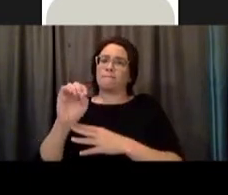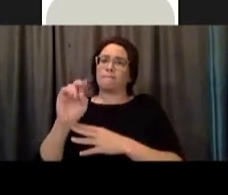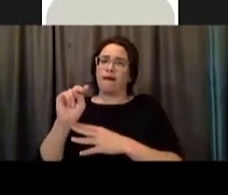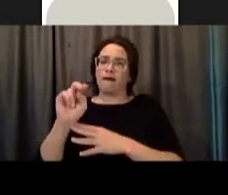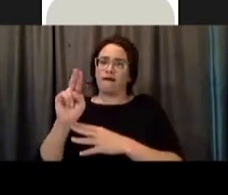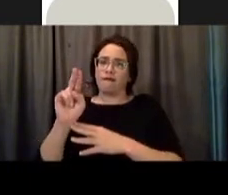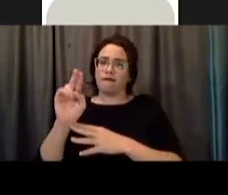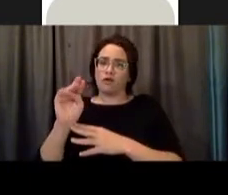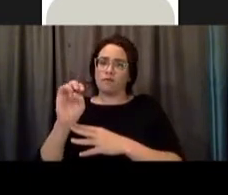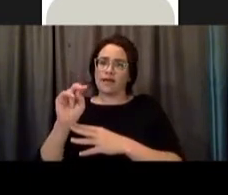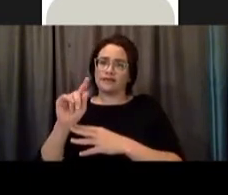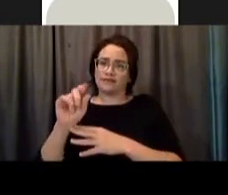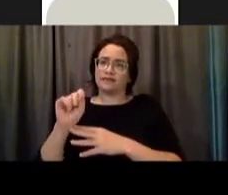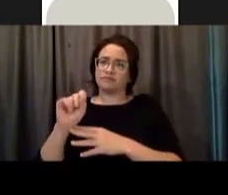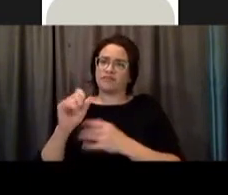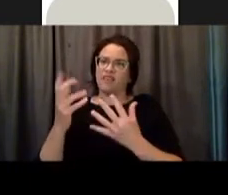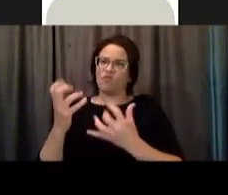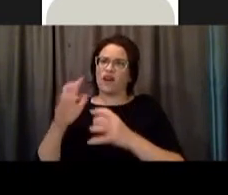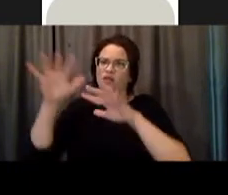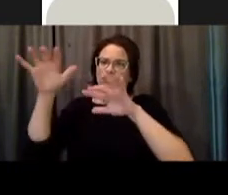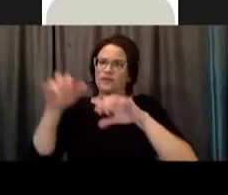And that's all I have to say for now.